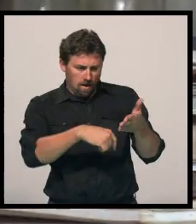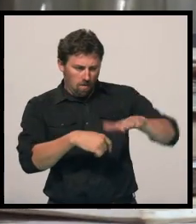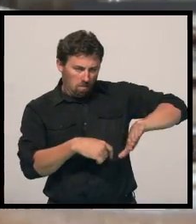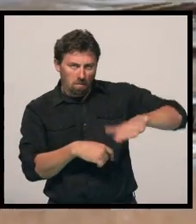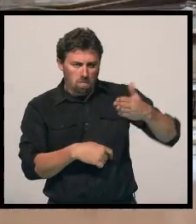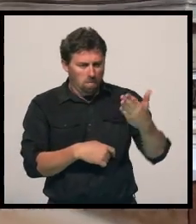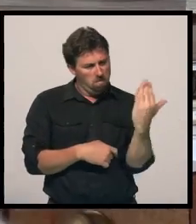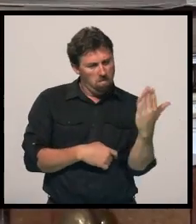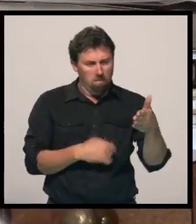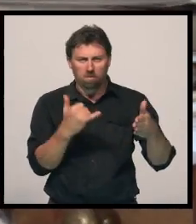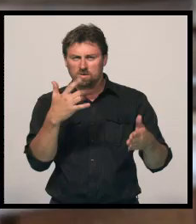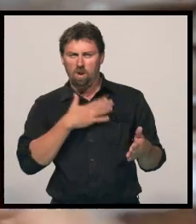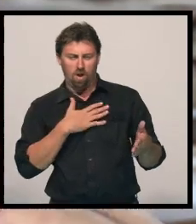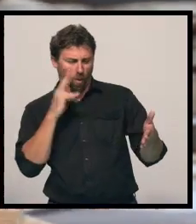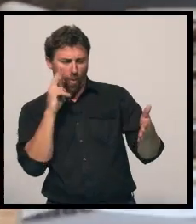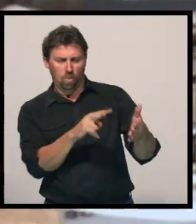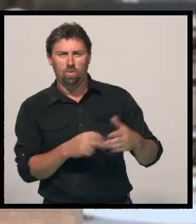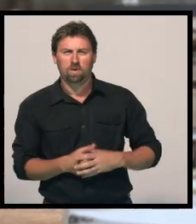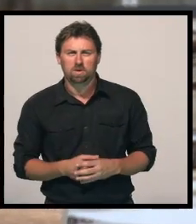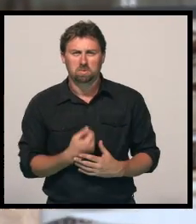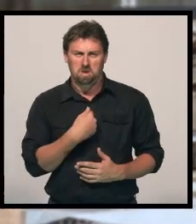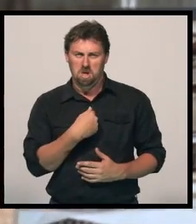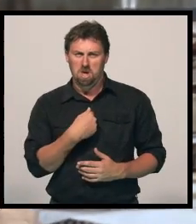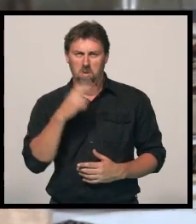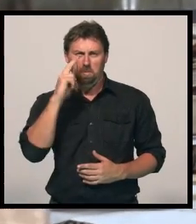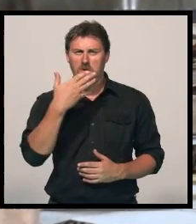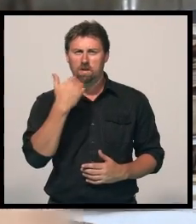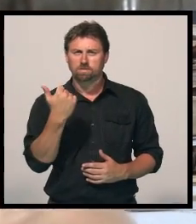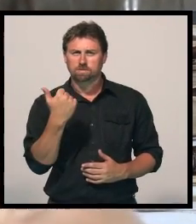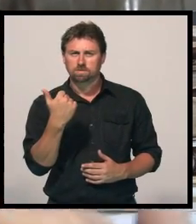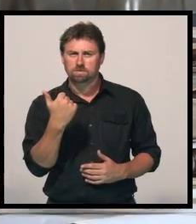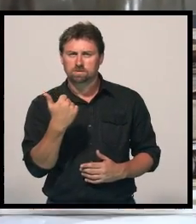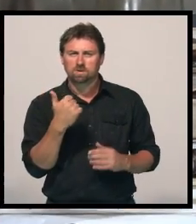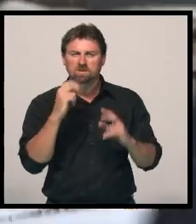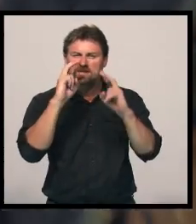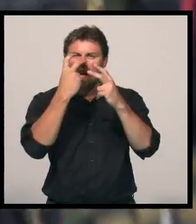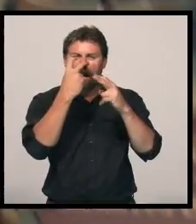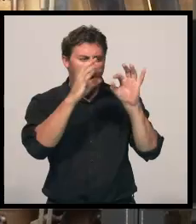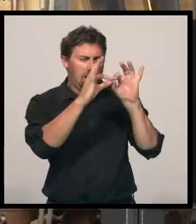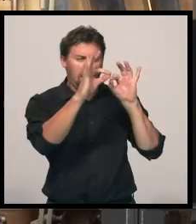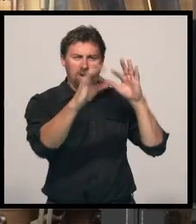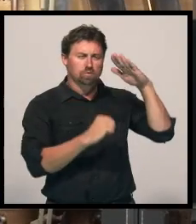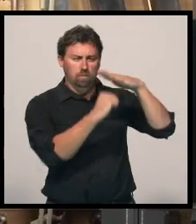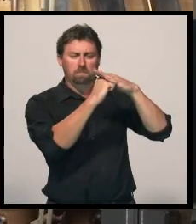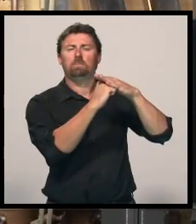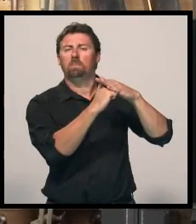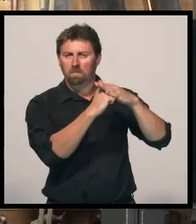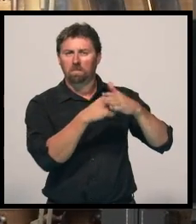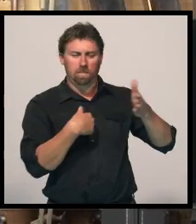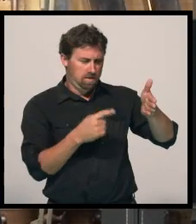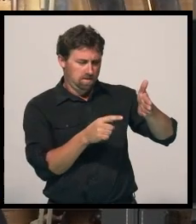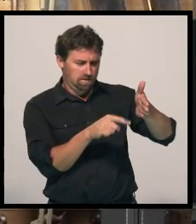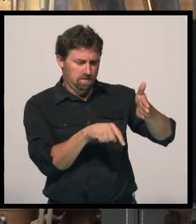down. For me, I think that looks better with that dark line up there, so I'll mark that as